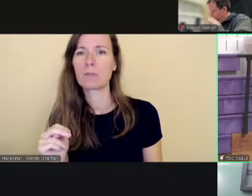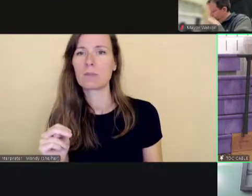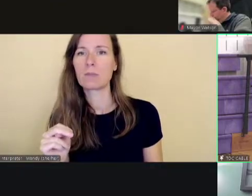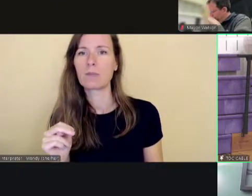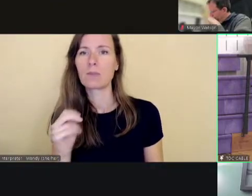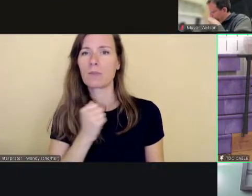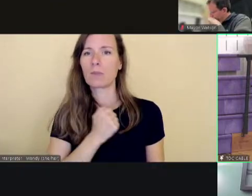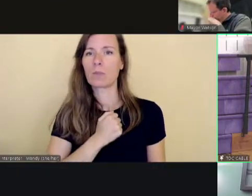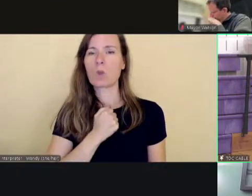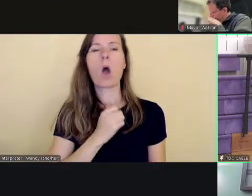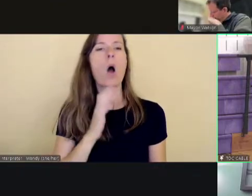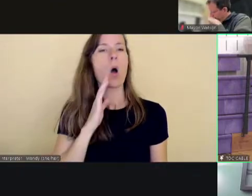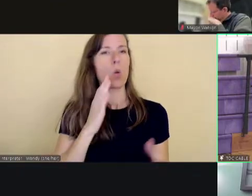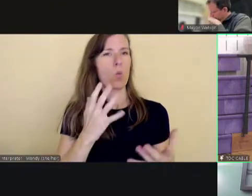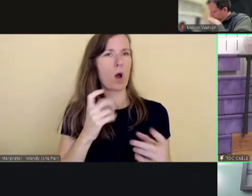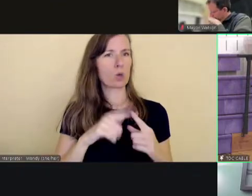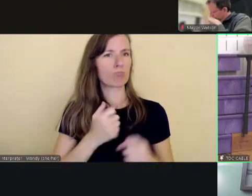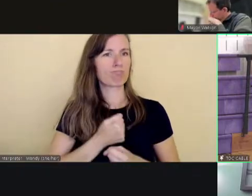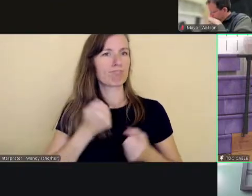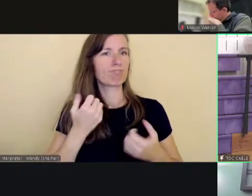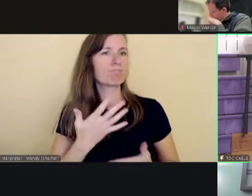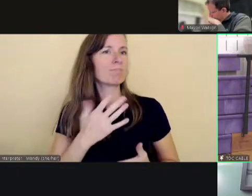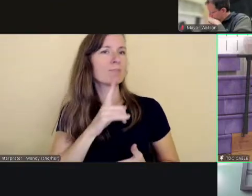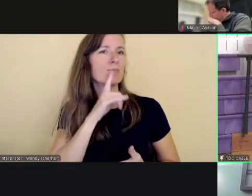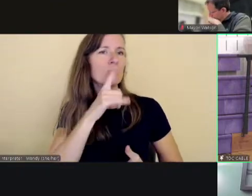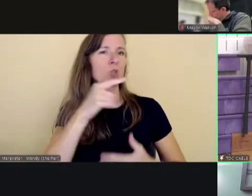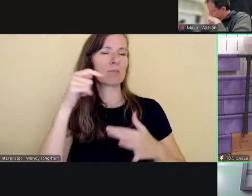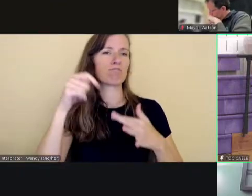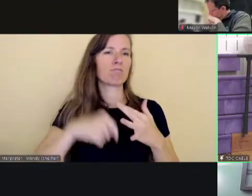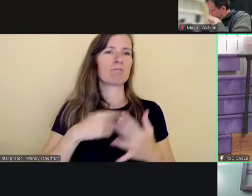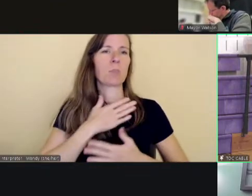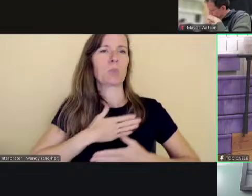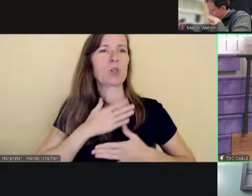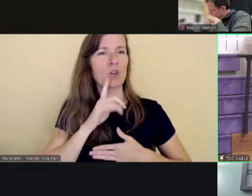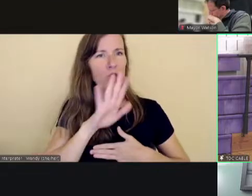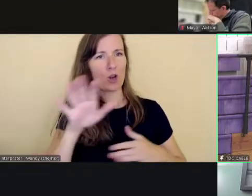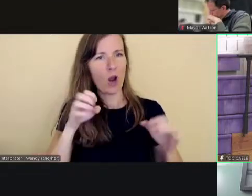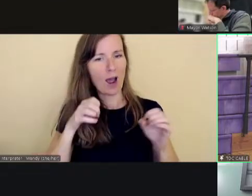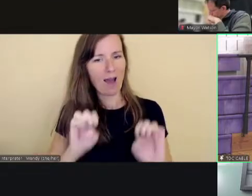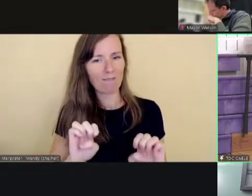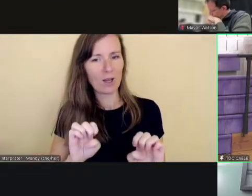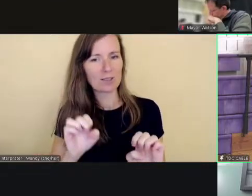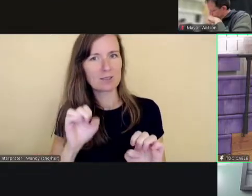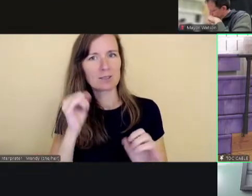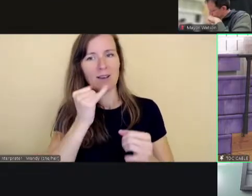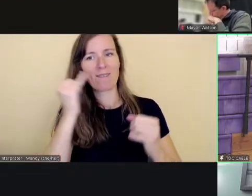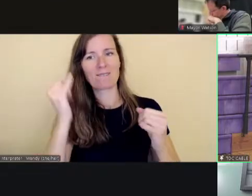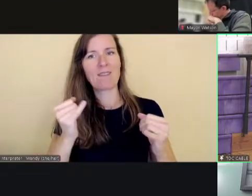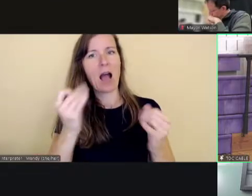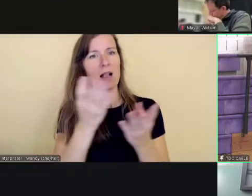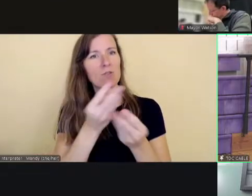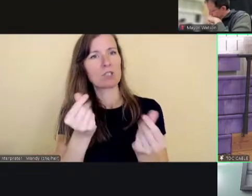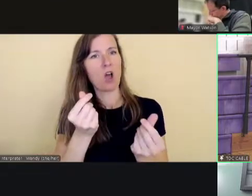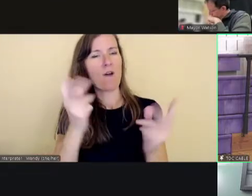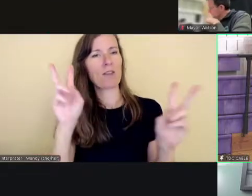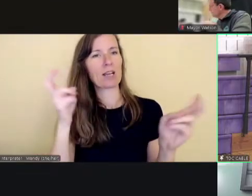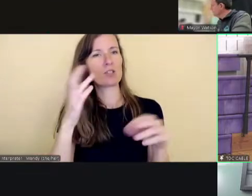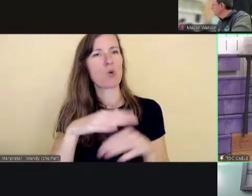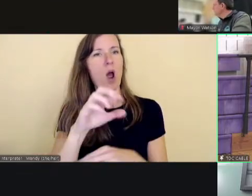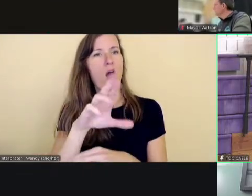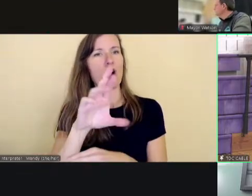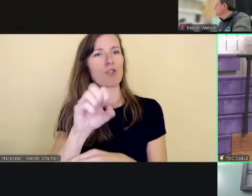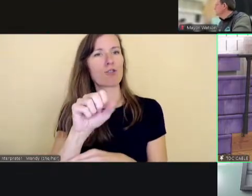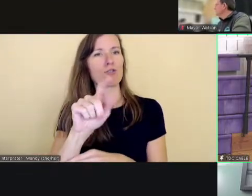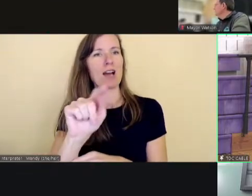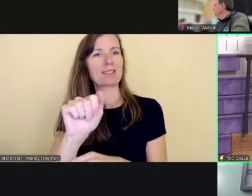We would like to express our sincere appreciation for your efforts in finally resolving the issue on Crest Avenue that has been lingering